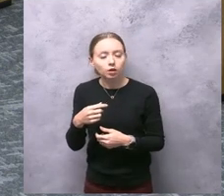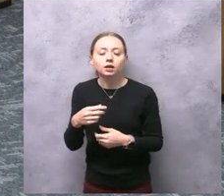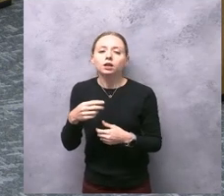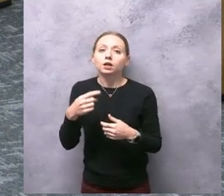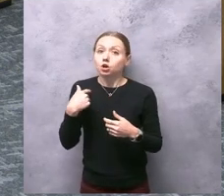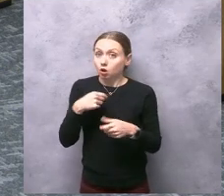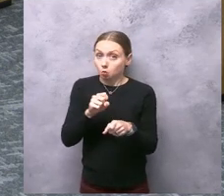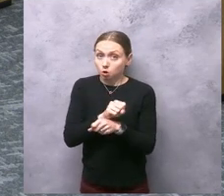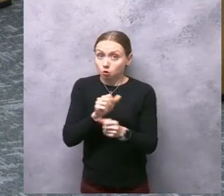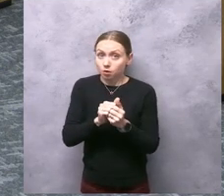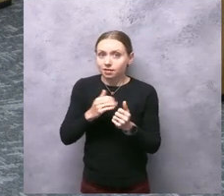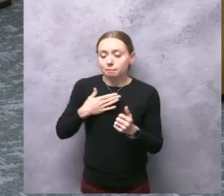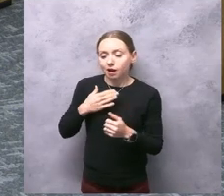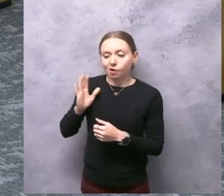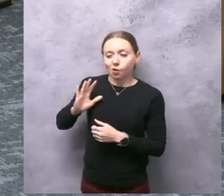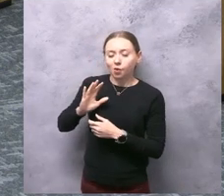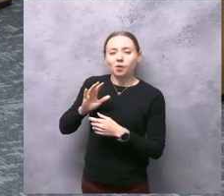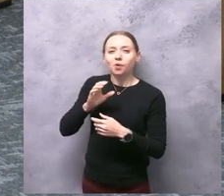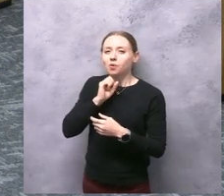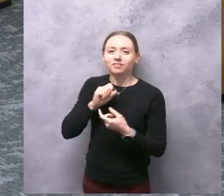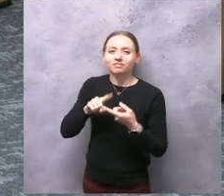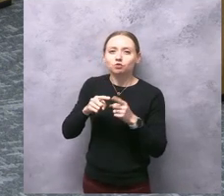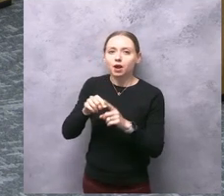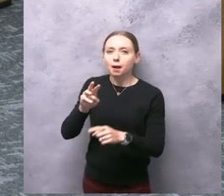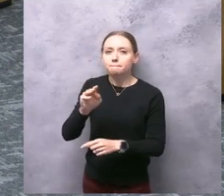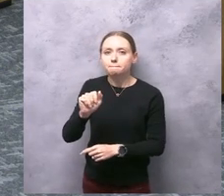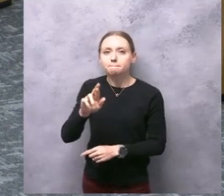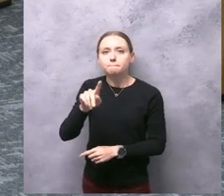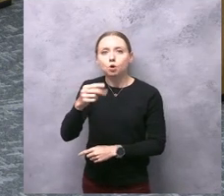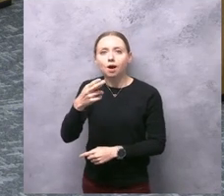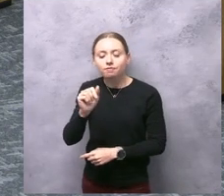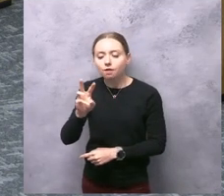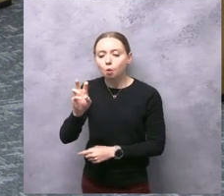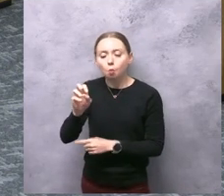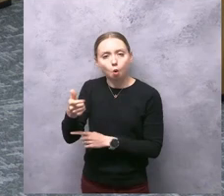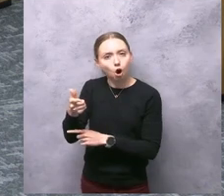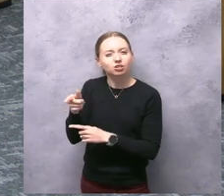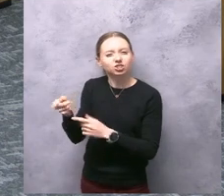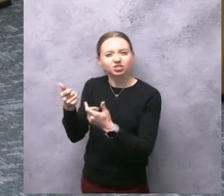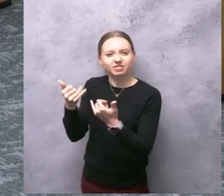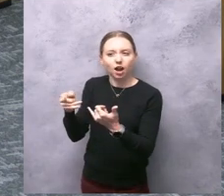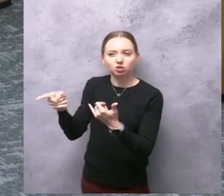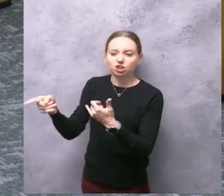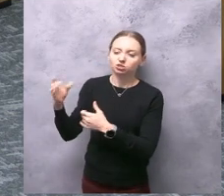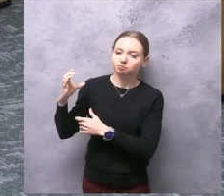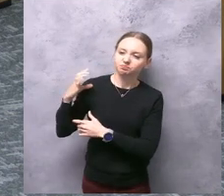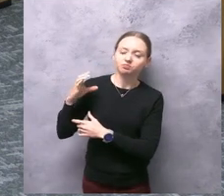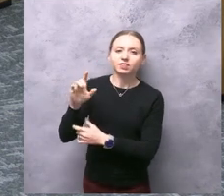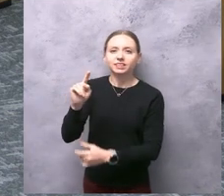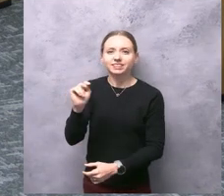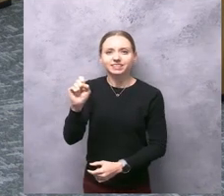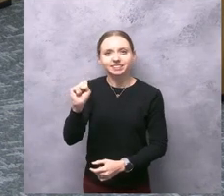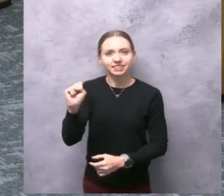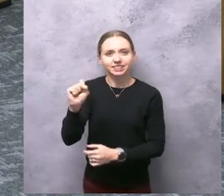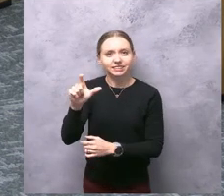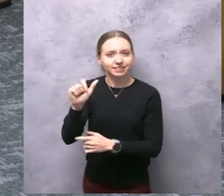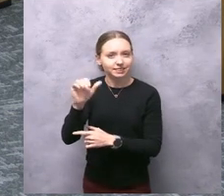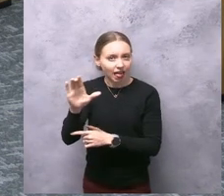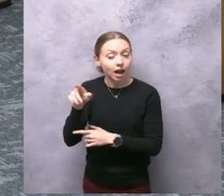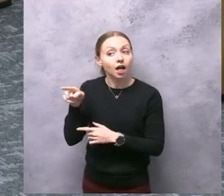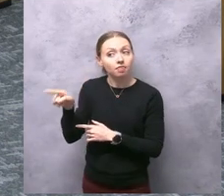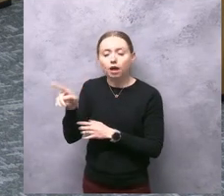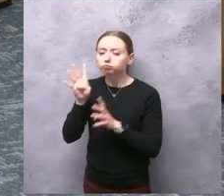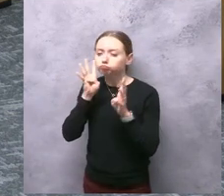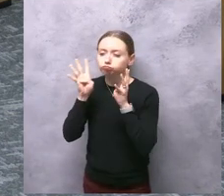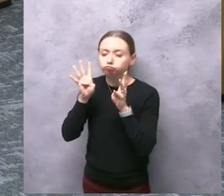with my old friend Martha Wong. She was a state rep. She's now chair of TSLAC. They came up with an original draft. I did